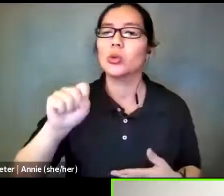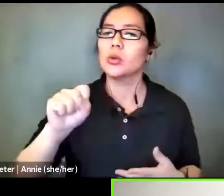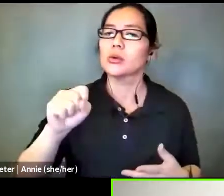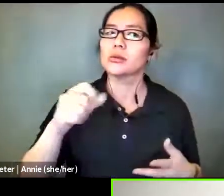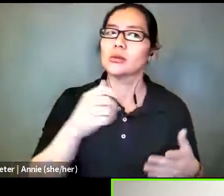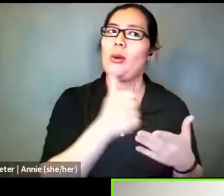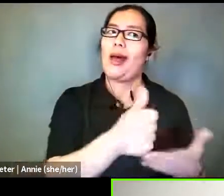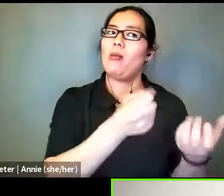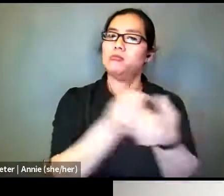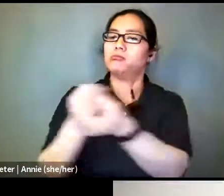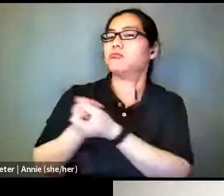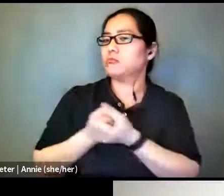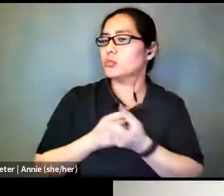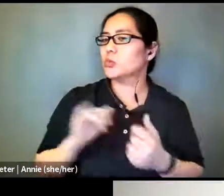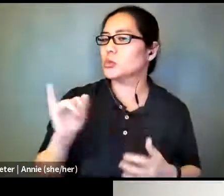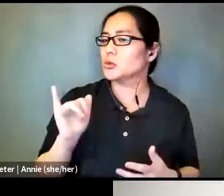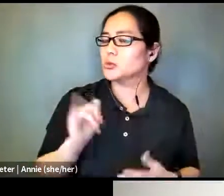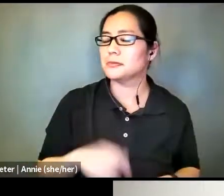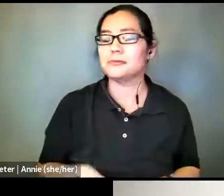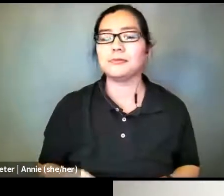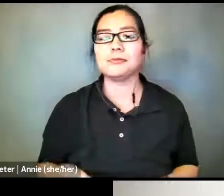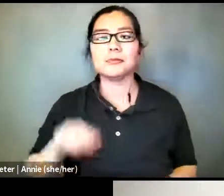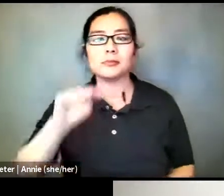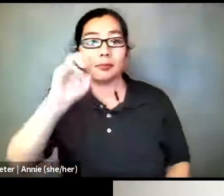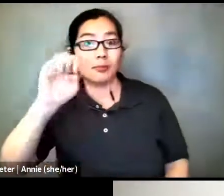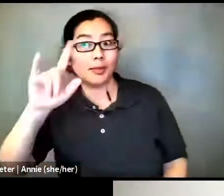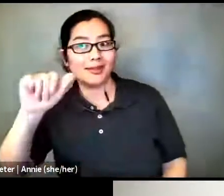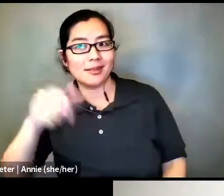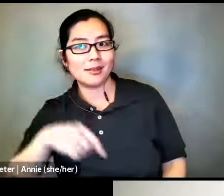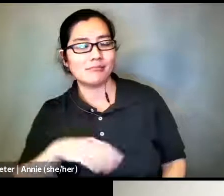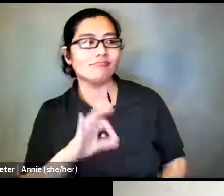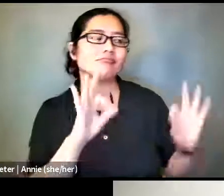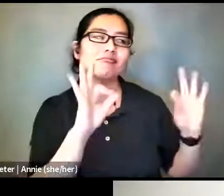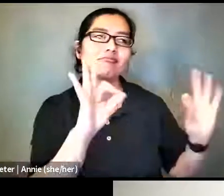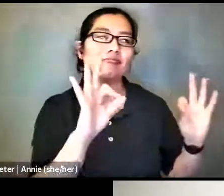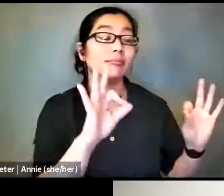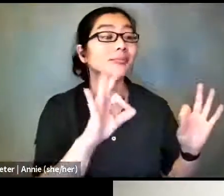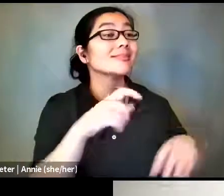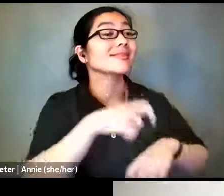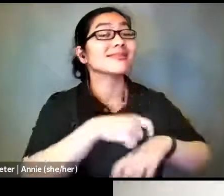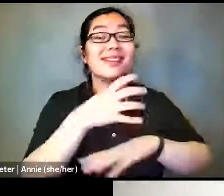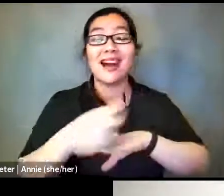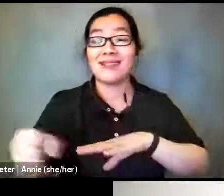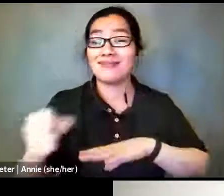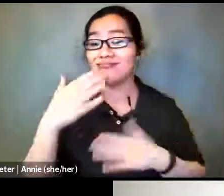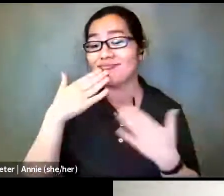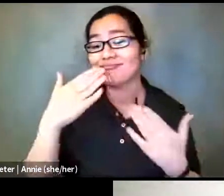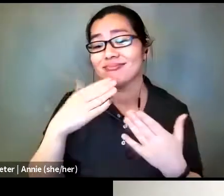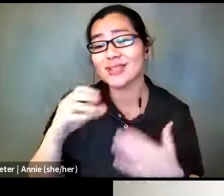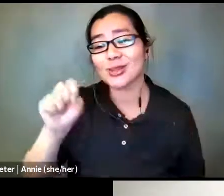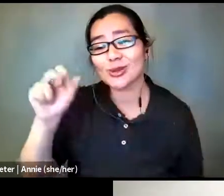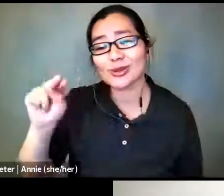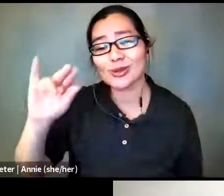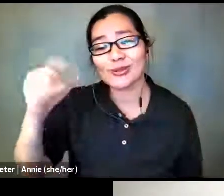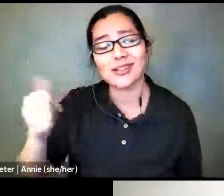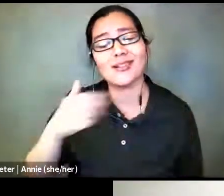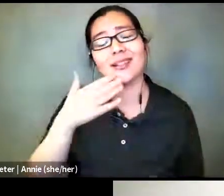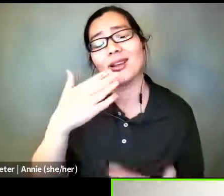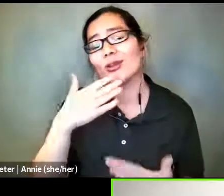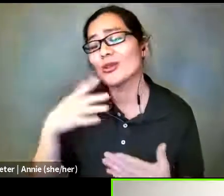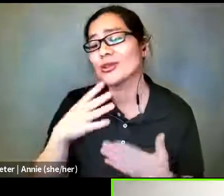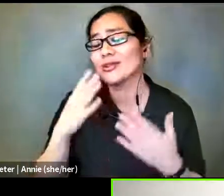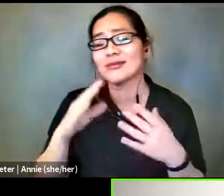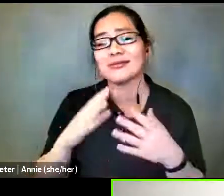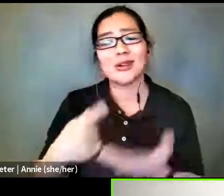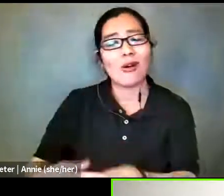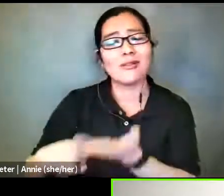awesome. Well, we're out of time. Thank you, Sonja. Thank you for this conversation.